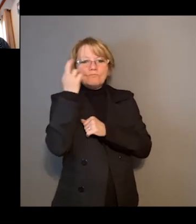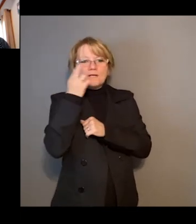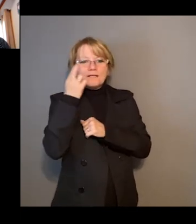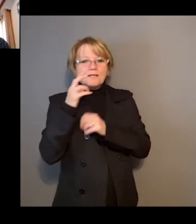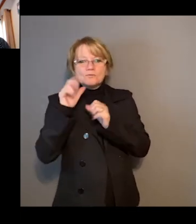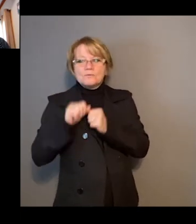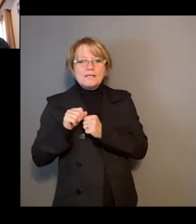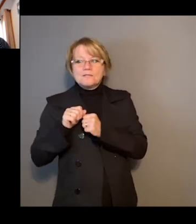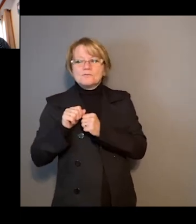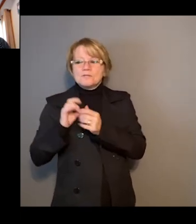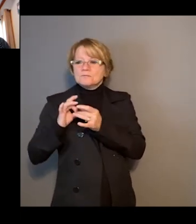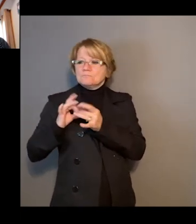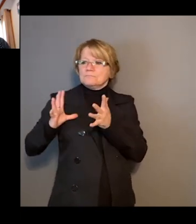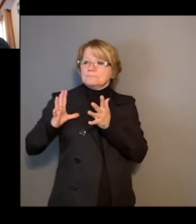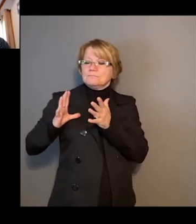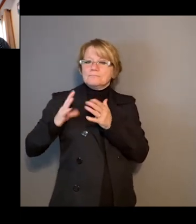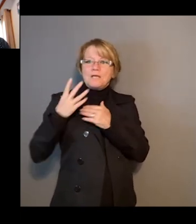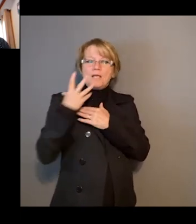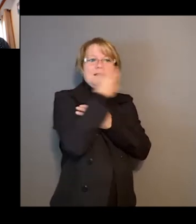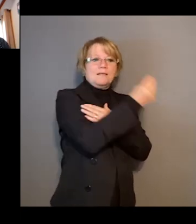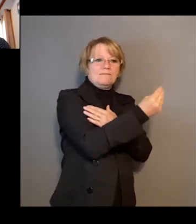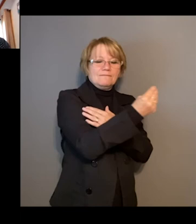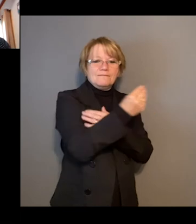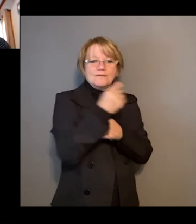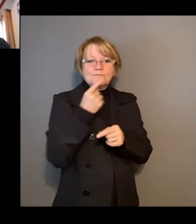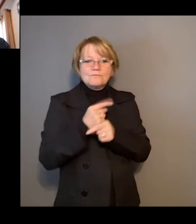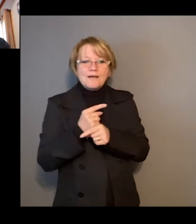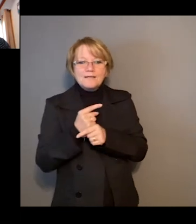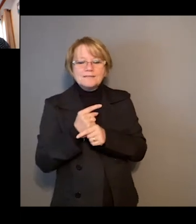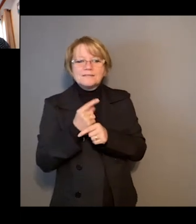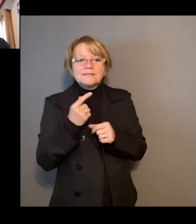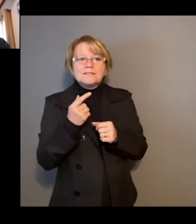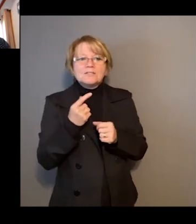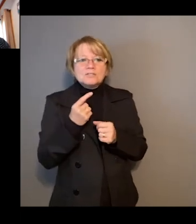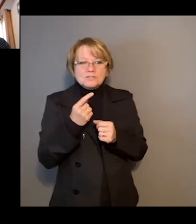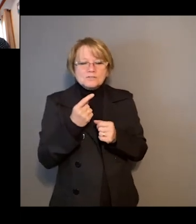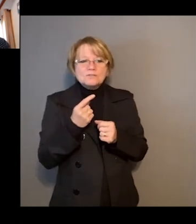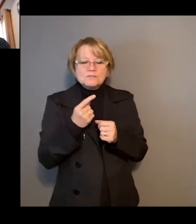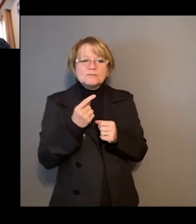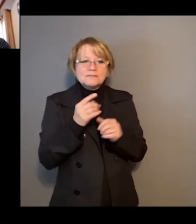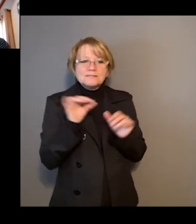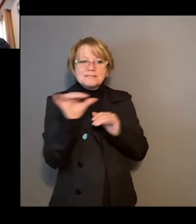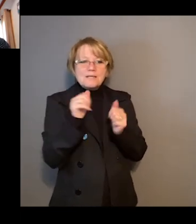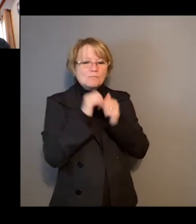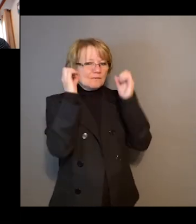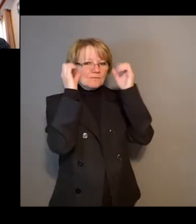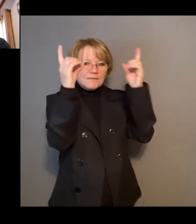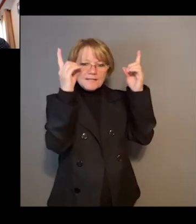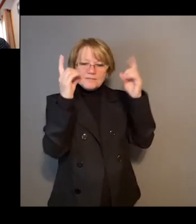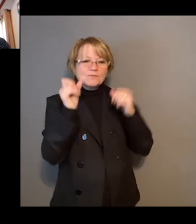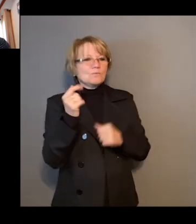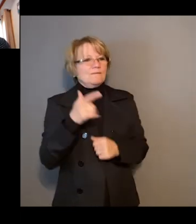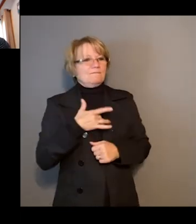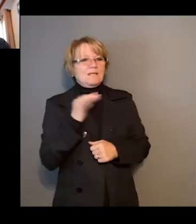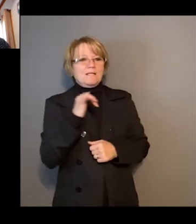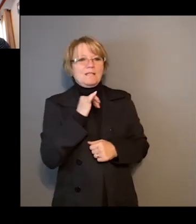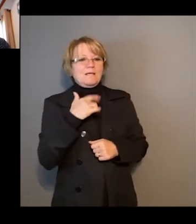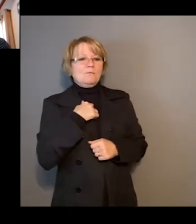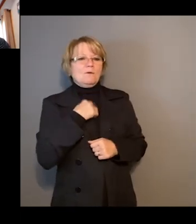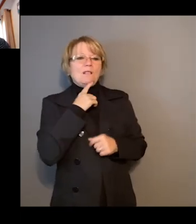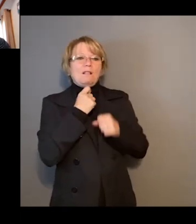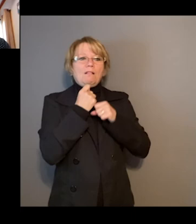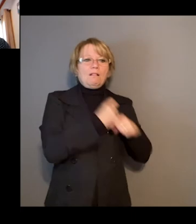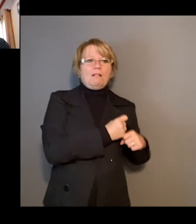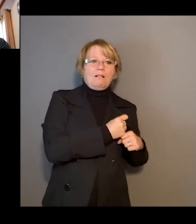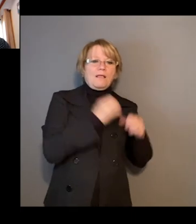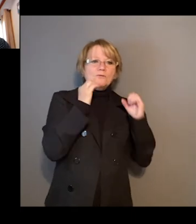just a folding chair, right? And so education can do that to us also, where we feel like we're chained because we have systems and protocols